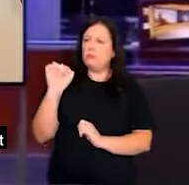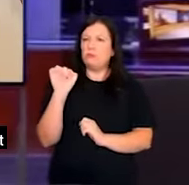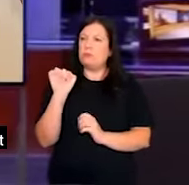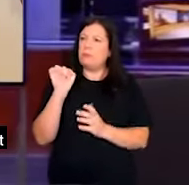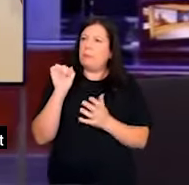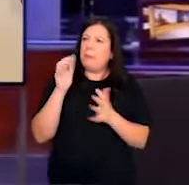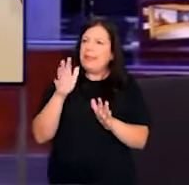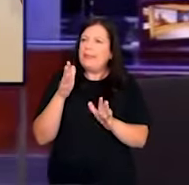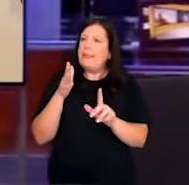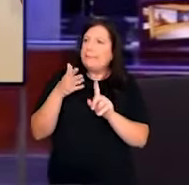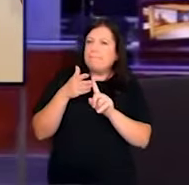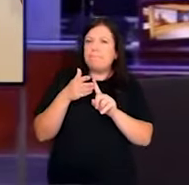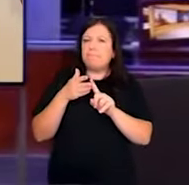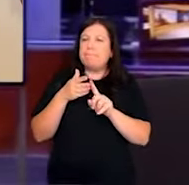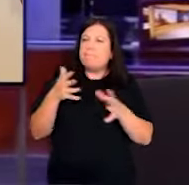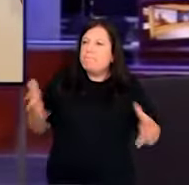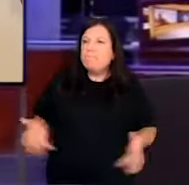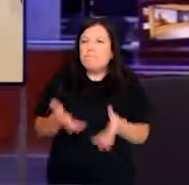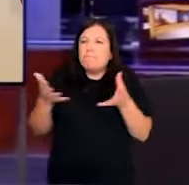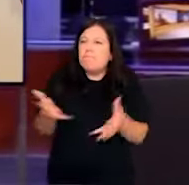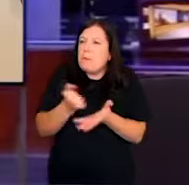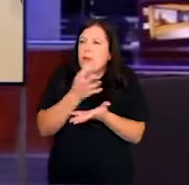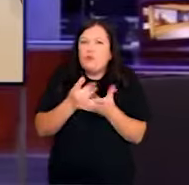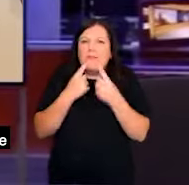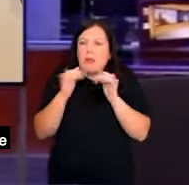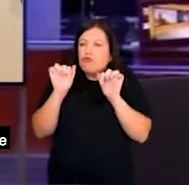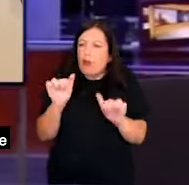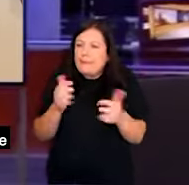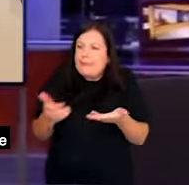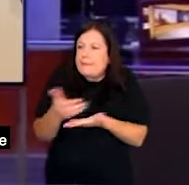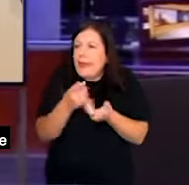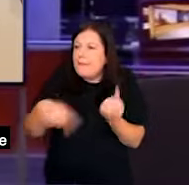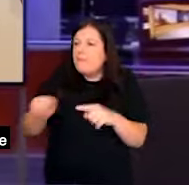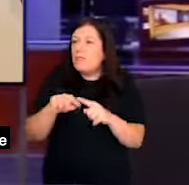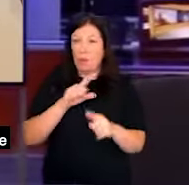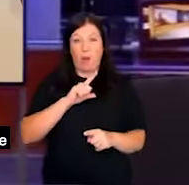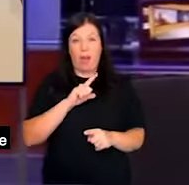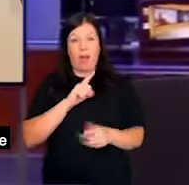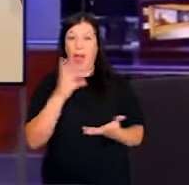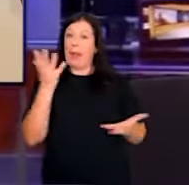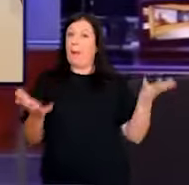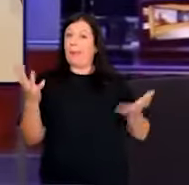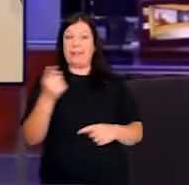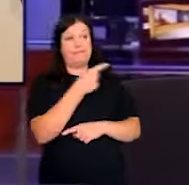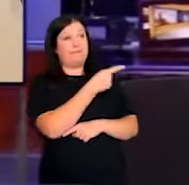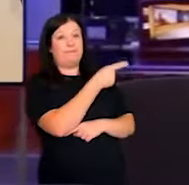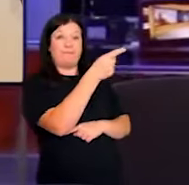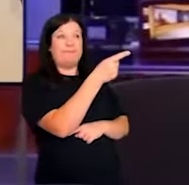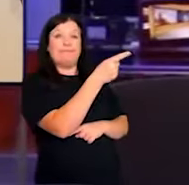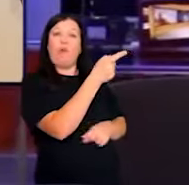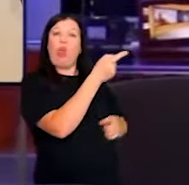honest best to keep our nation safe, especially when there are certain people in positions